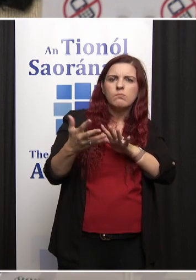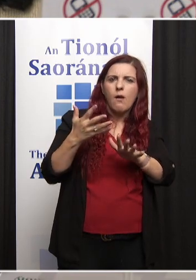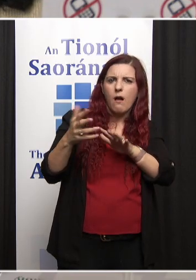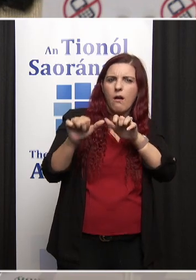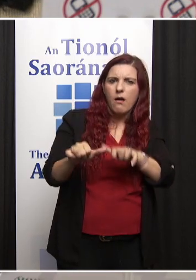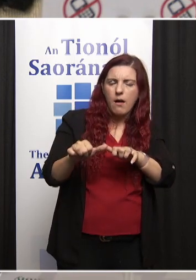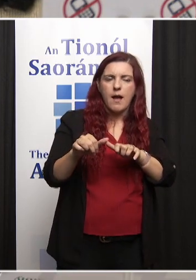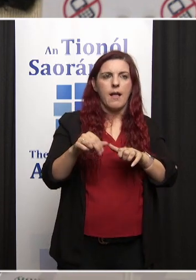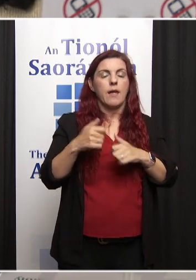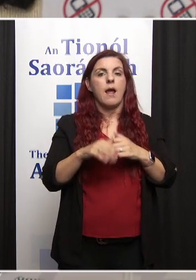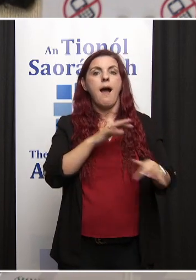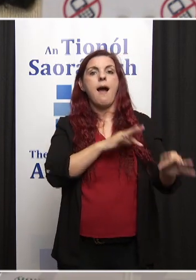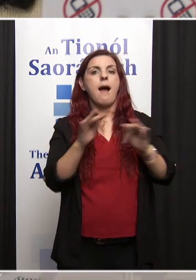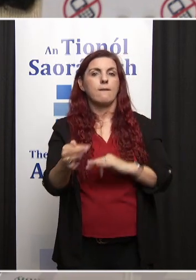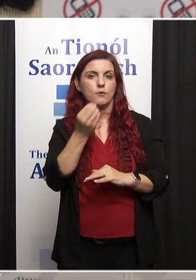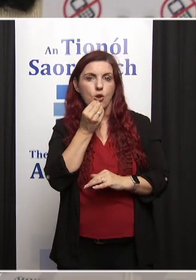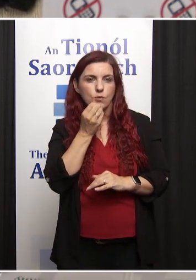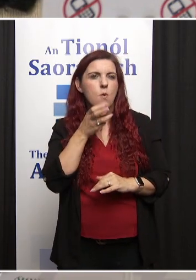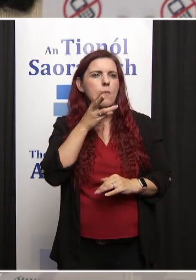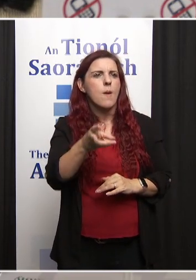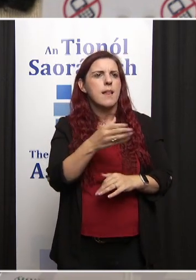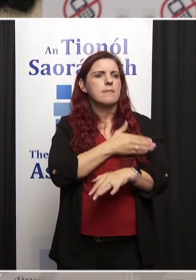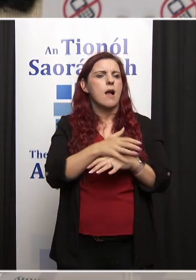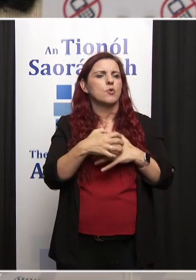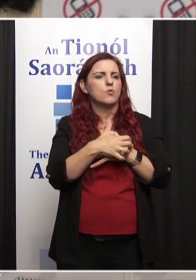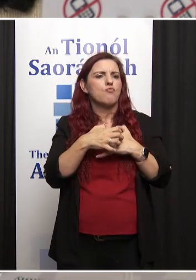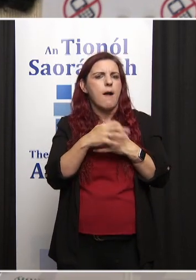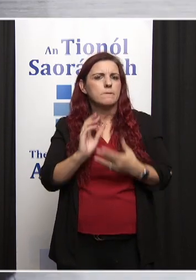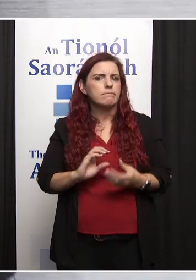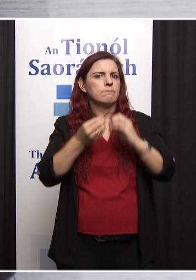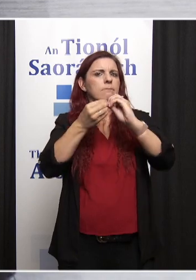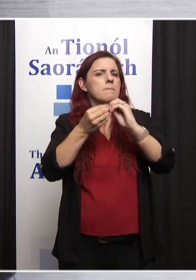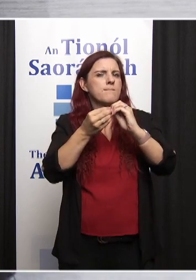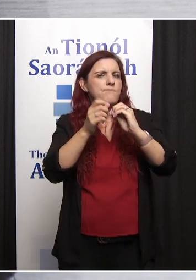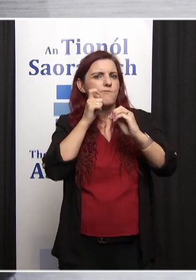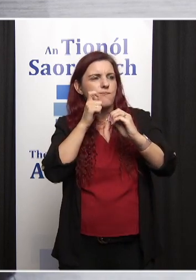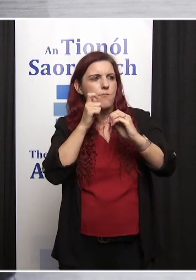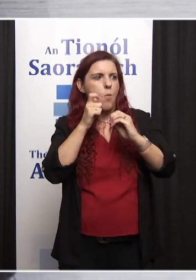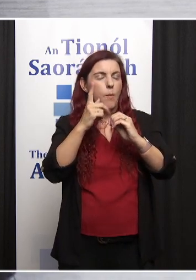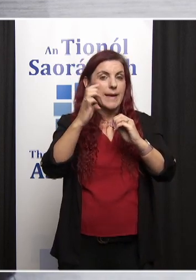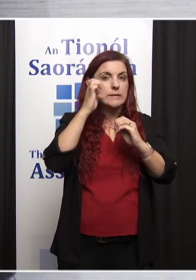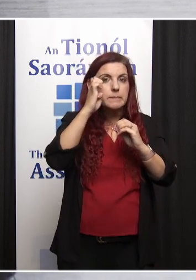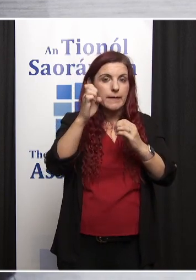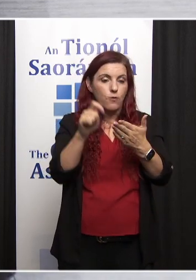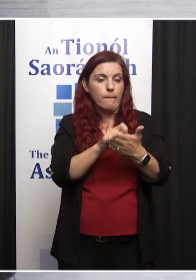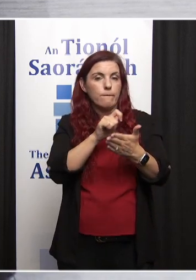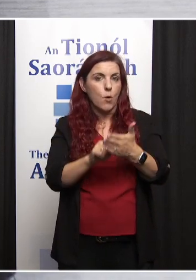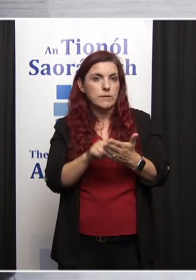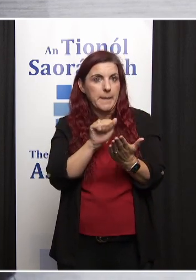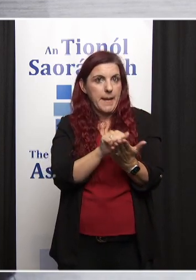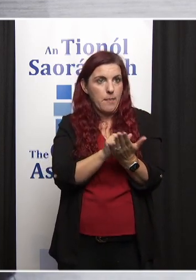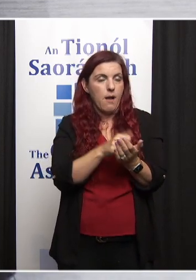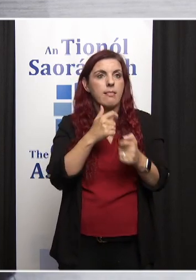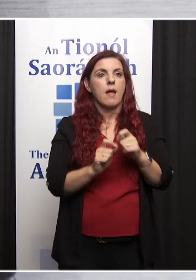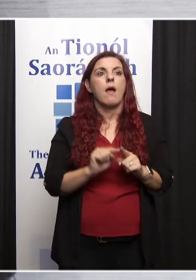then, this afternoon, we'll go into drafting that ballot based on your thoughts and your consensus. And then on the 1st of